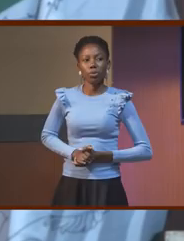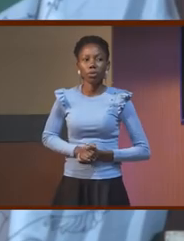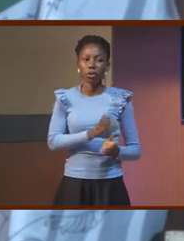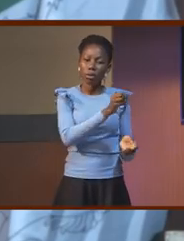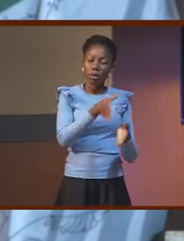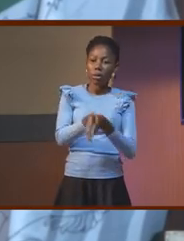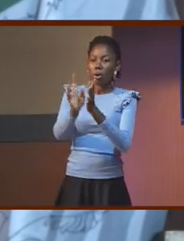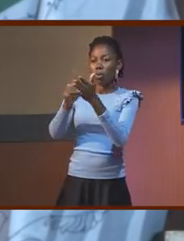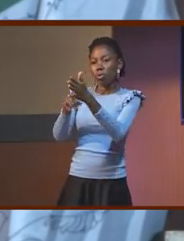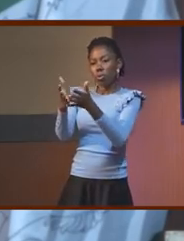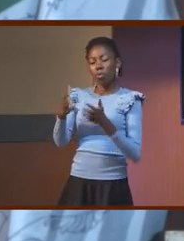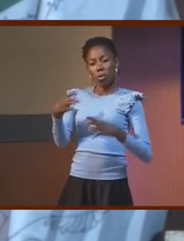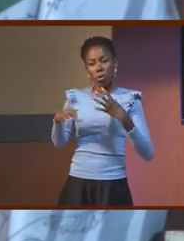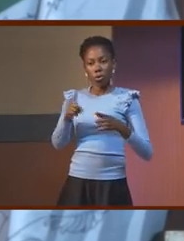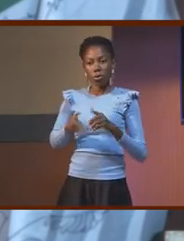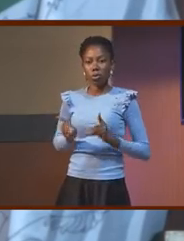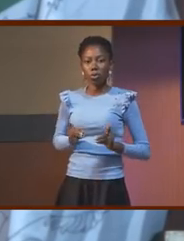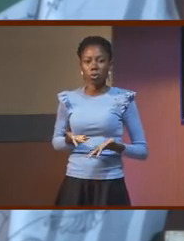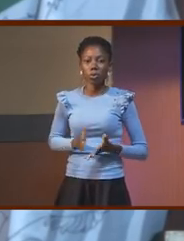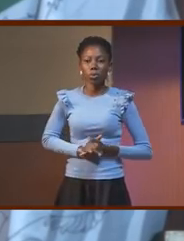So what do you say you want the court to do now?